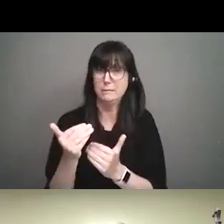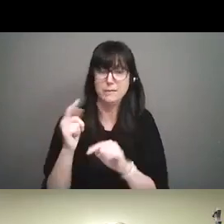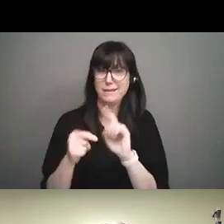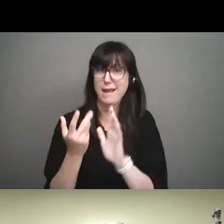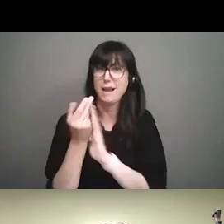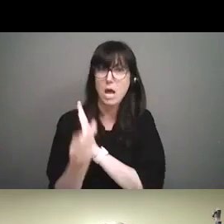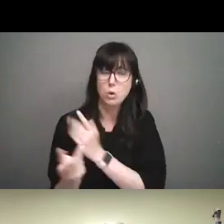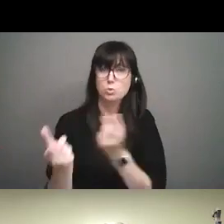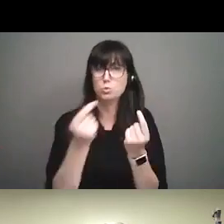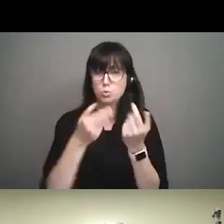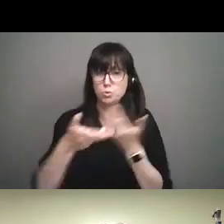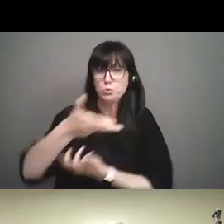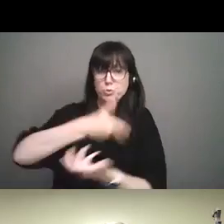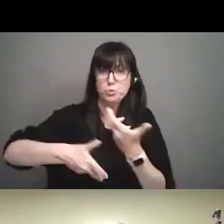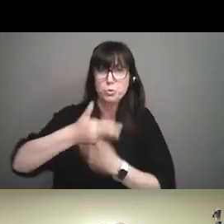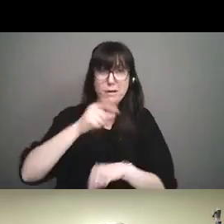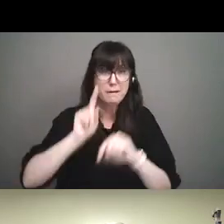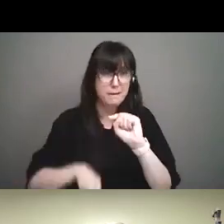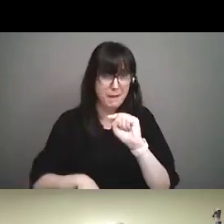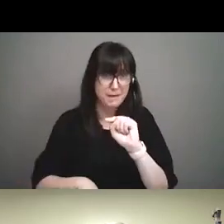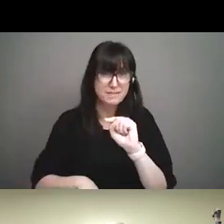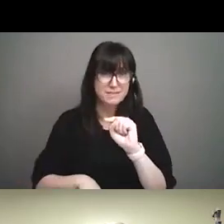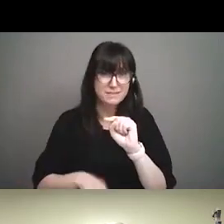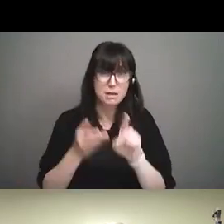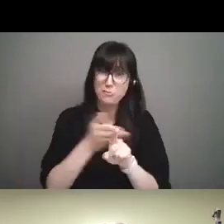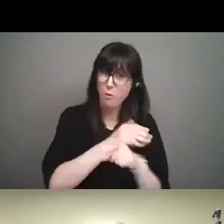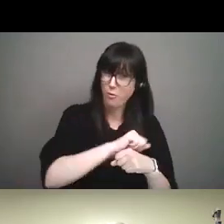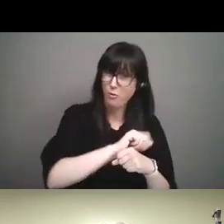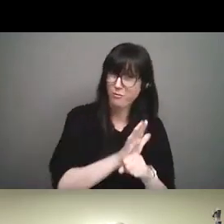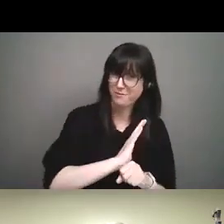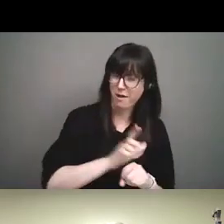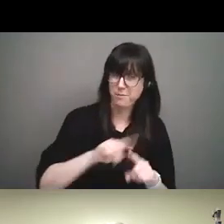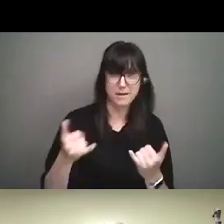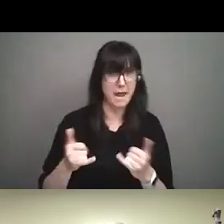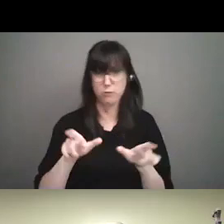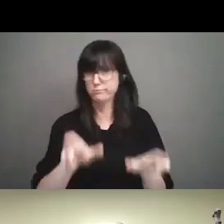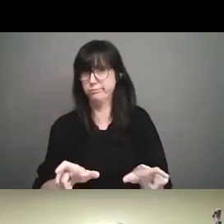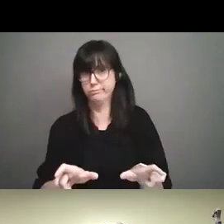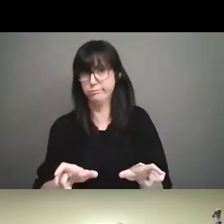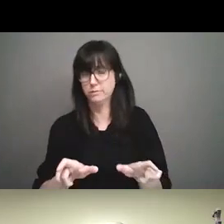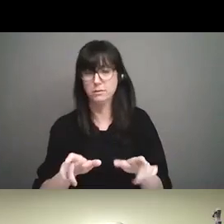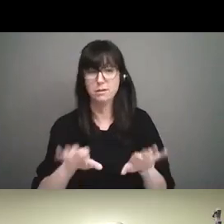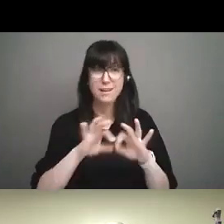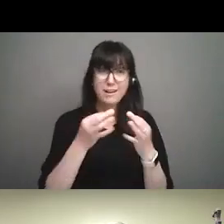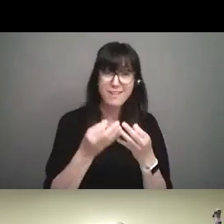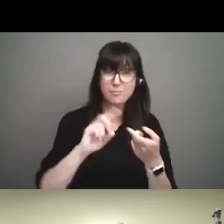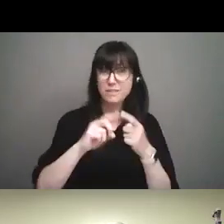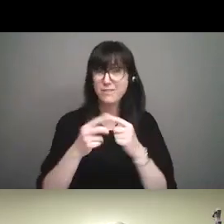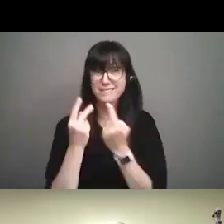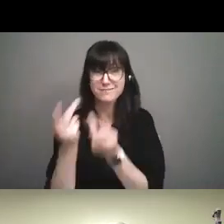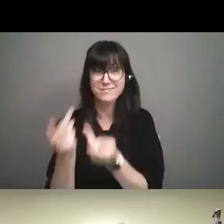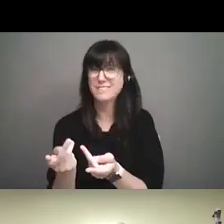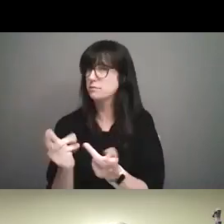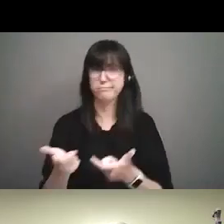of recreational activities they would have enjoyed in the past. Their ability to access families and friends limited